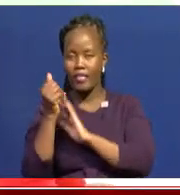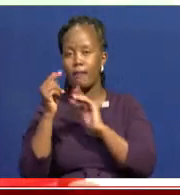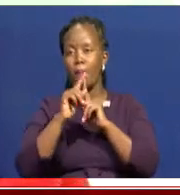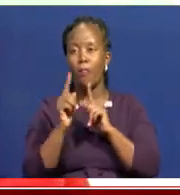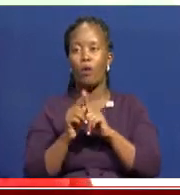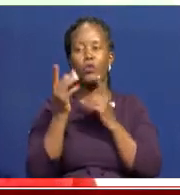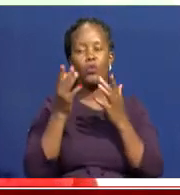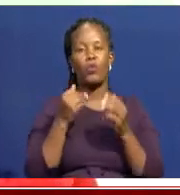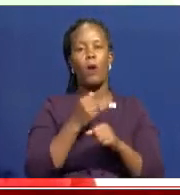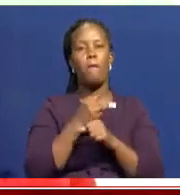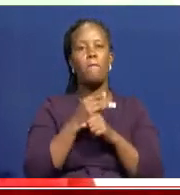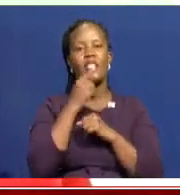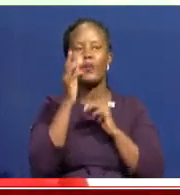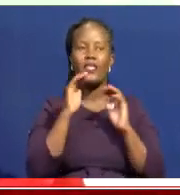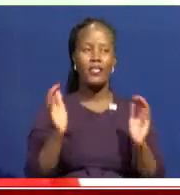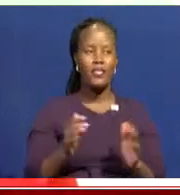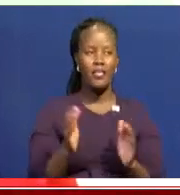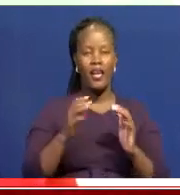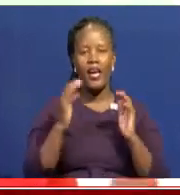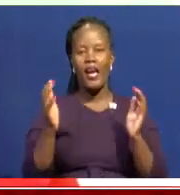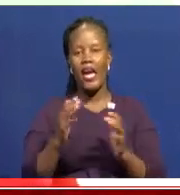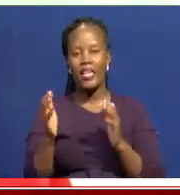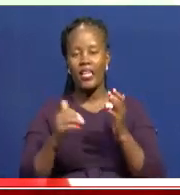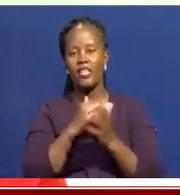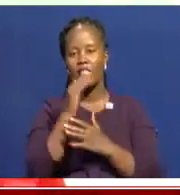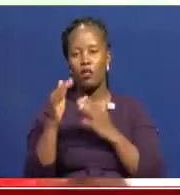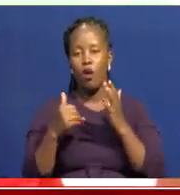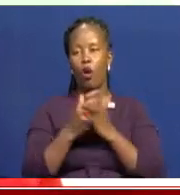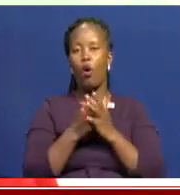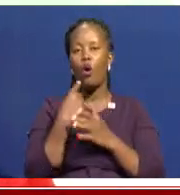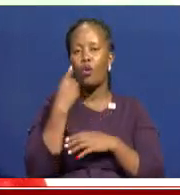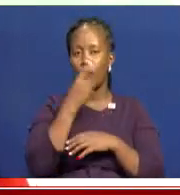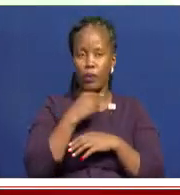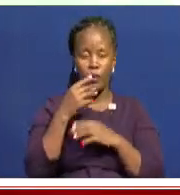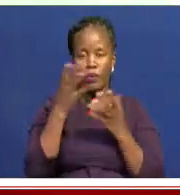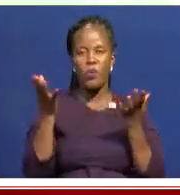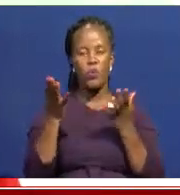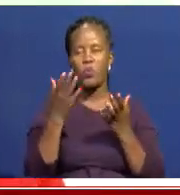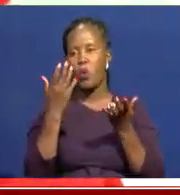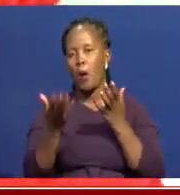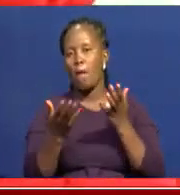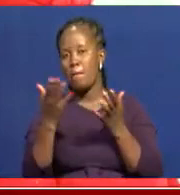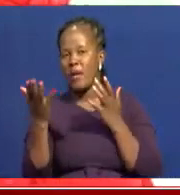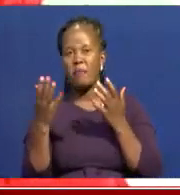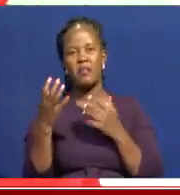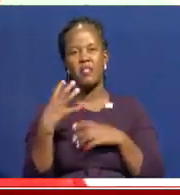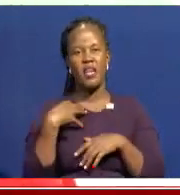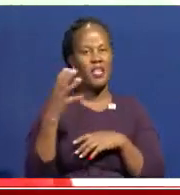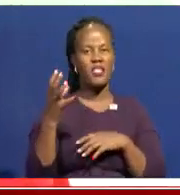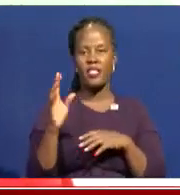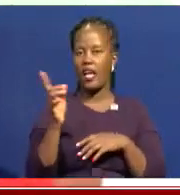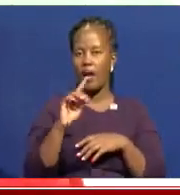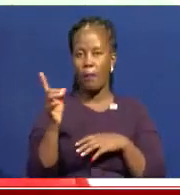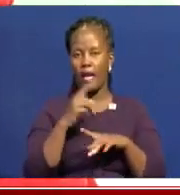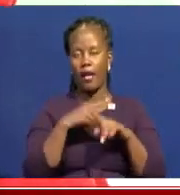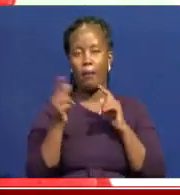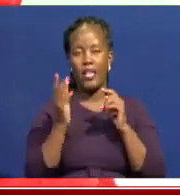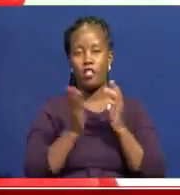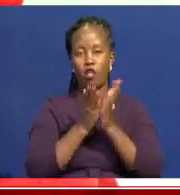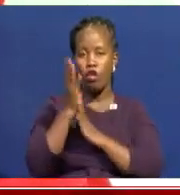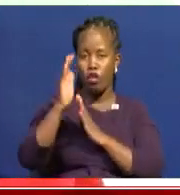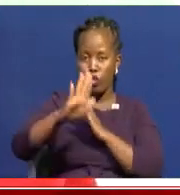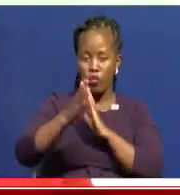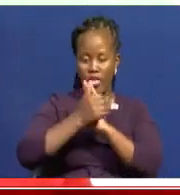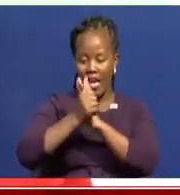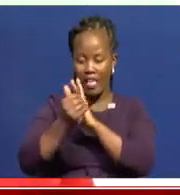give hope to those who might not be rich, as it were, but because of their talent they can be able to grow wealth